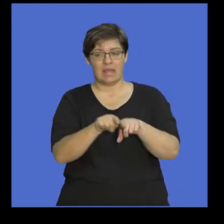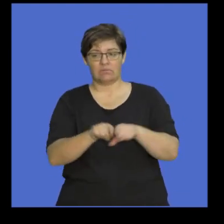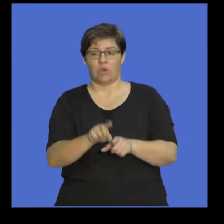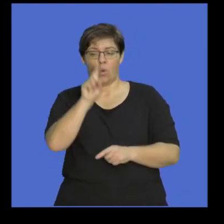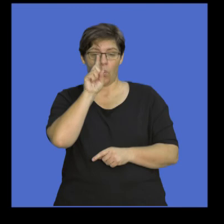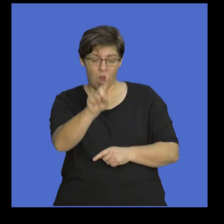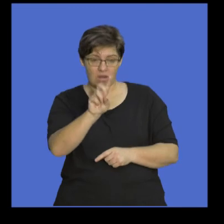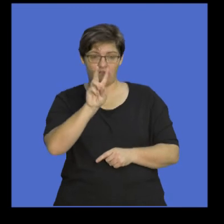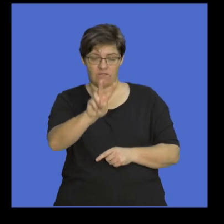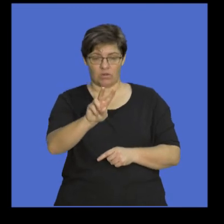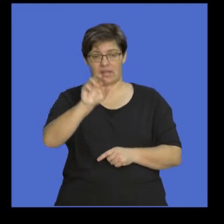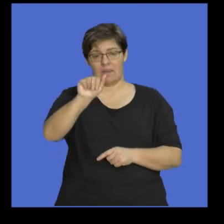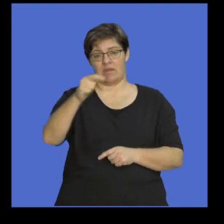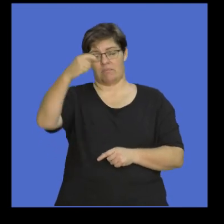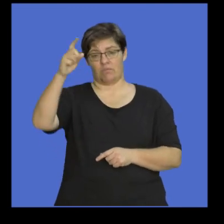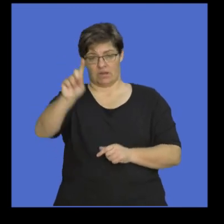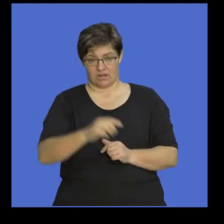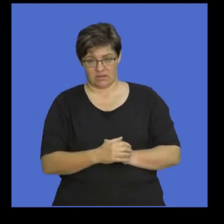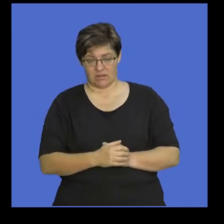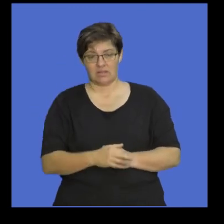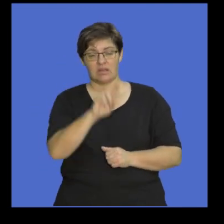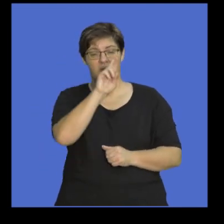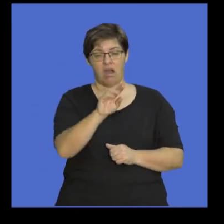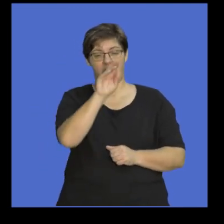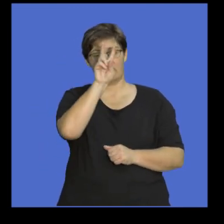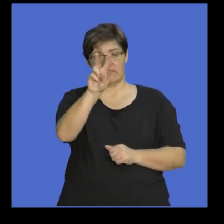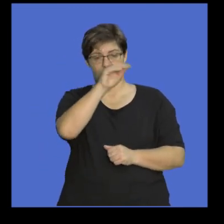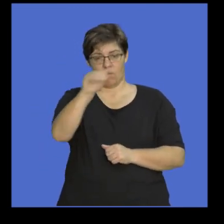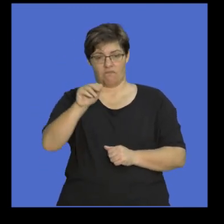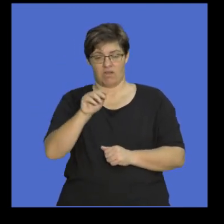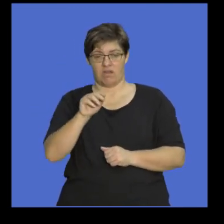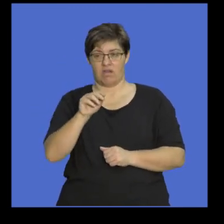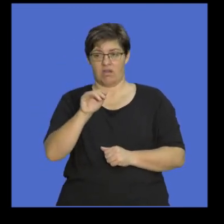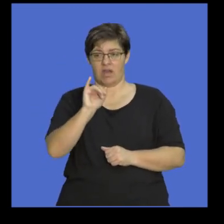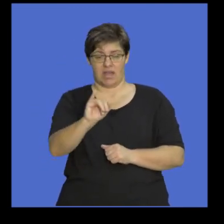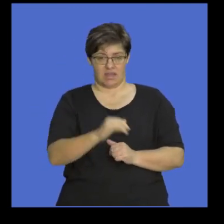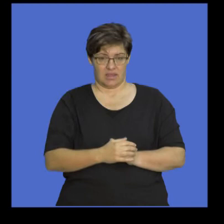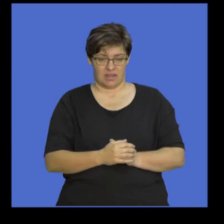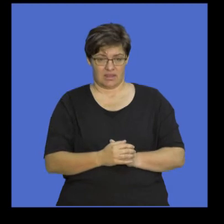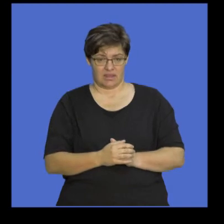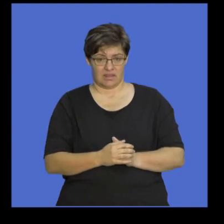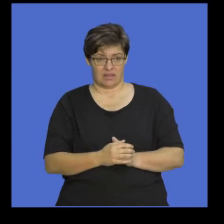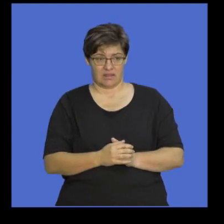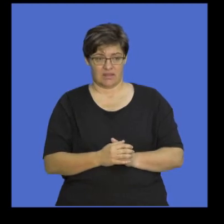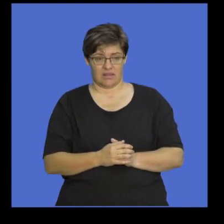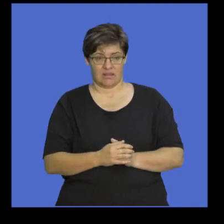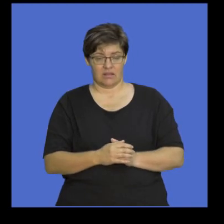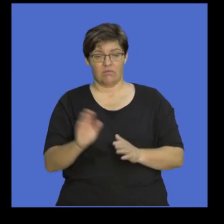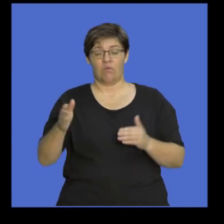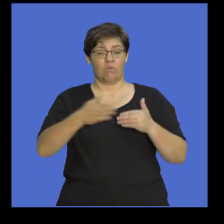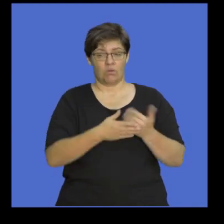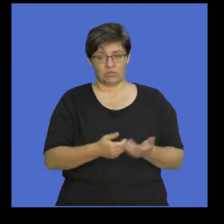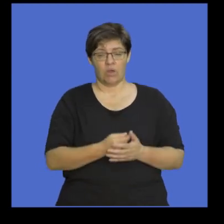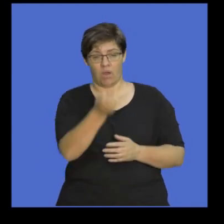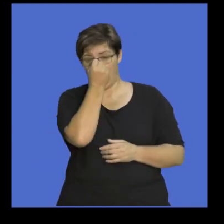ohm is a volt per ampere. This comes from R is equals to V over I, right? Okay, and